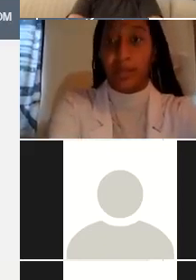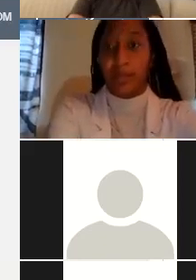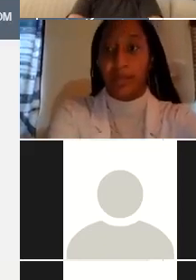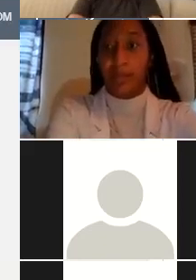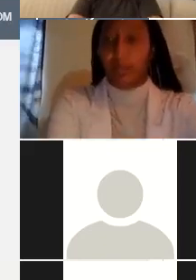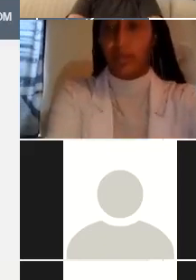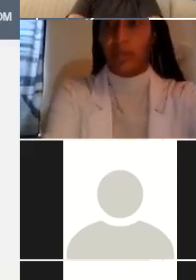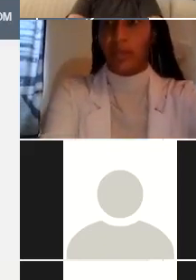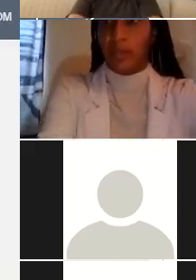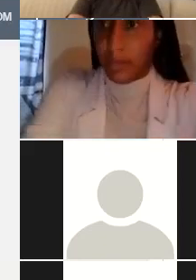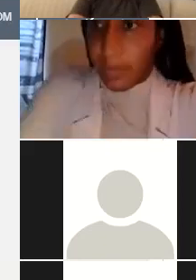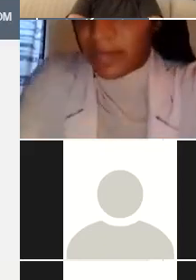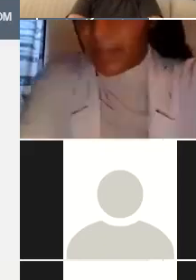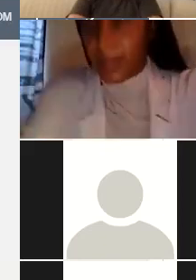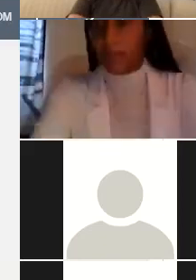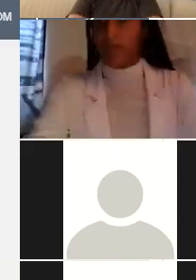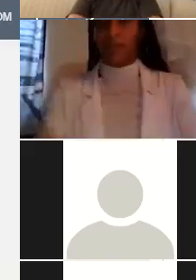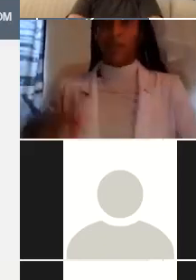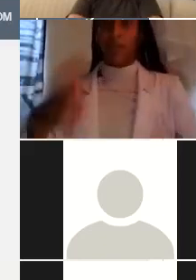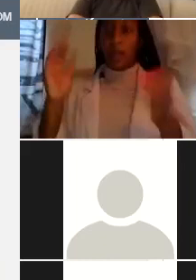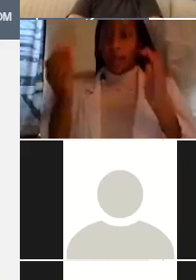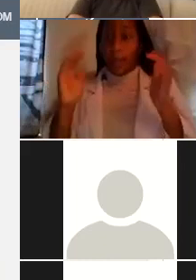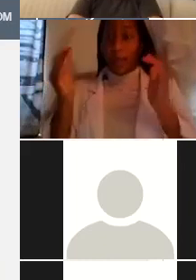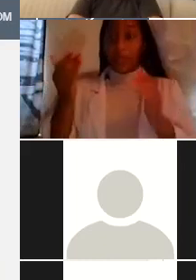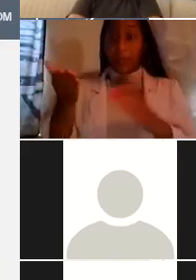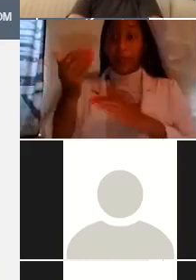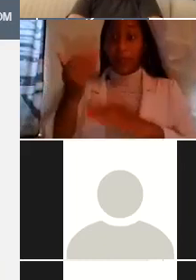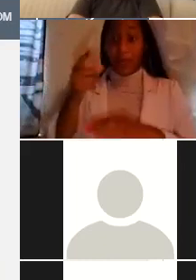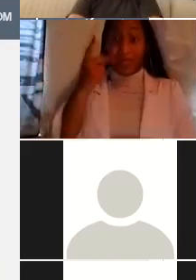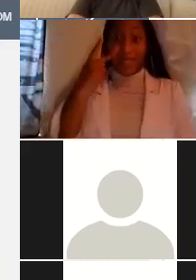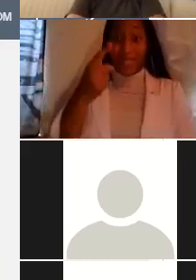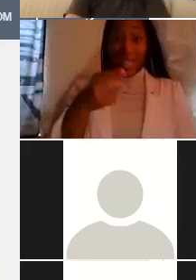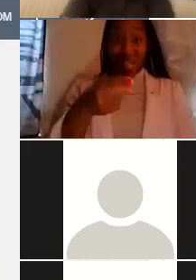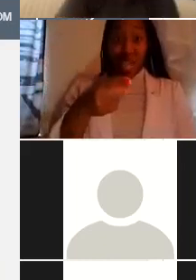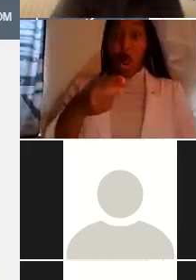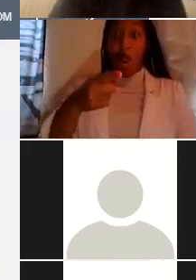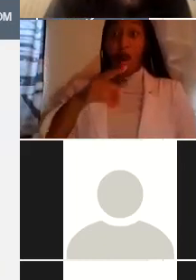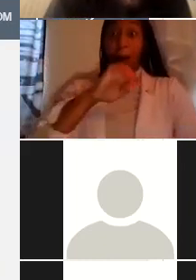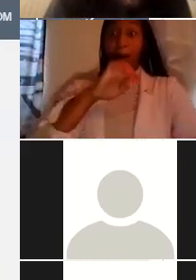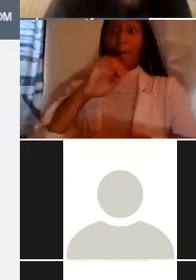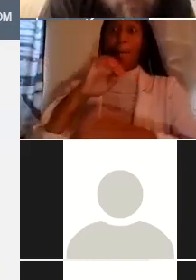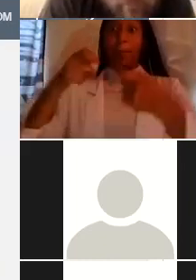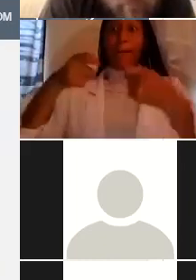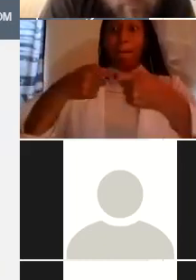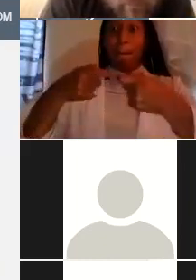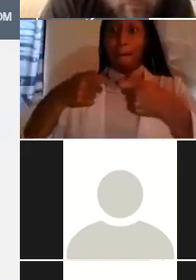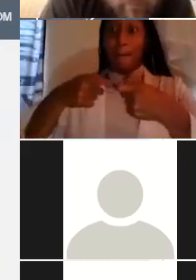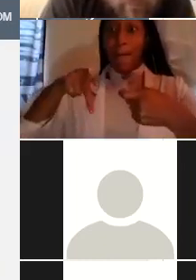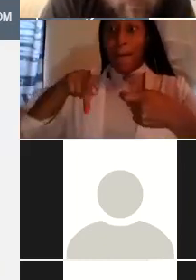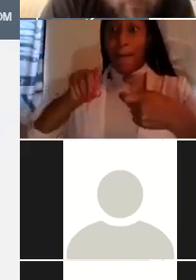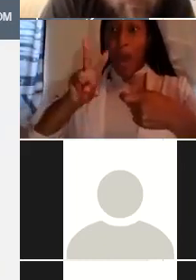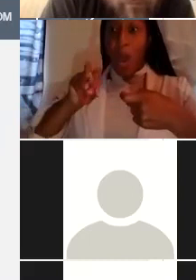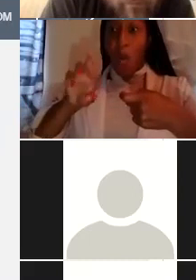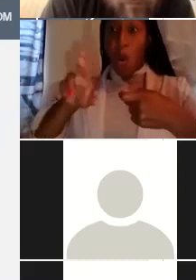And then you can see here, um, power consumption in different countries. And I was shocked when I saw